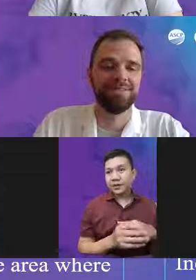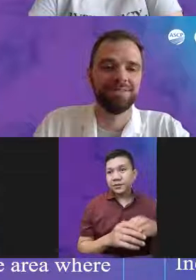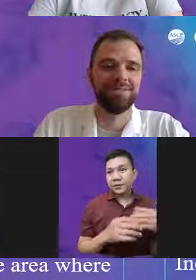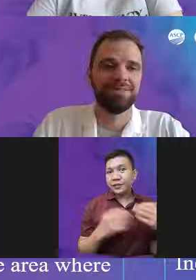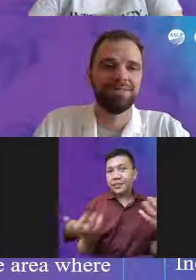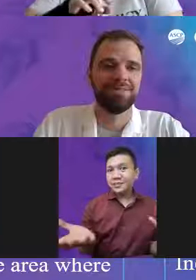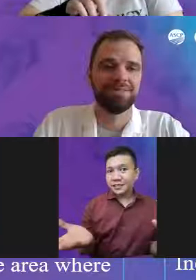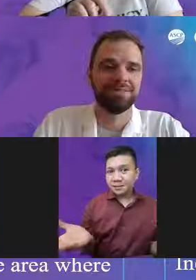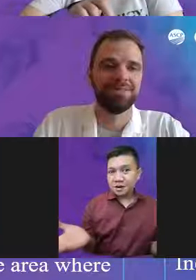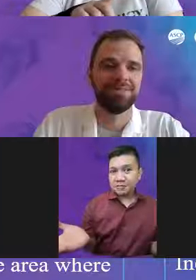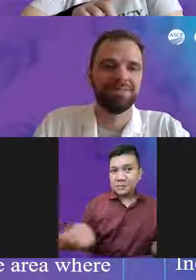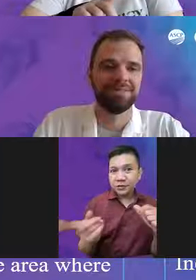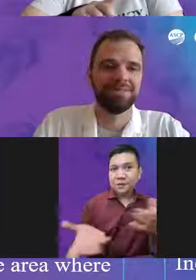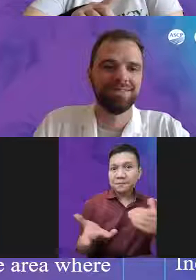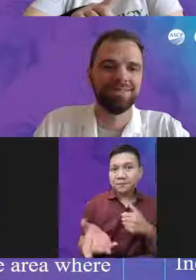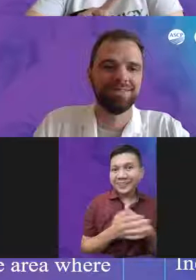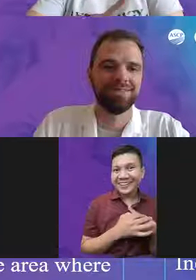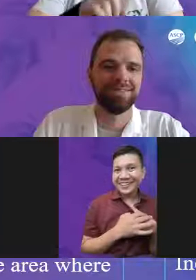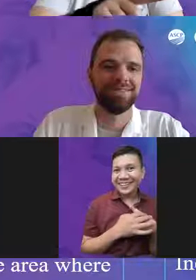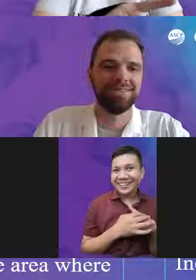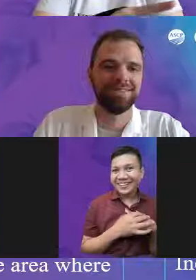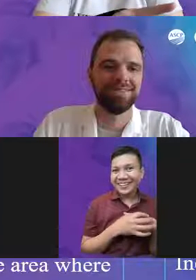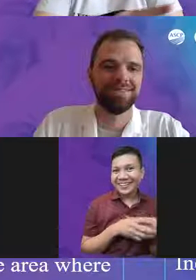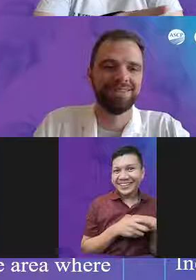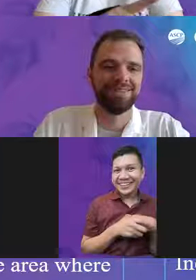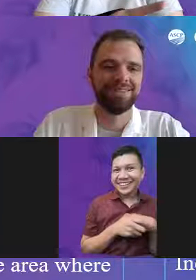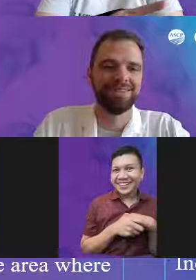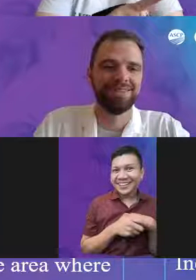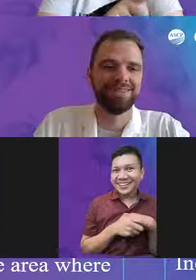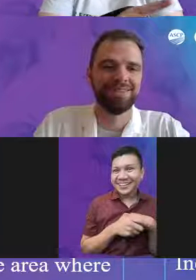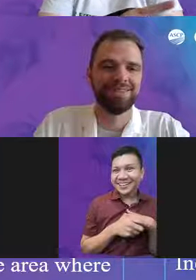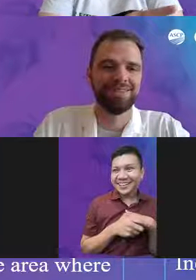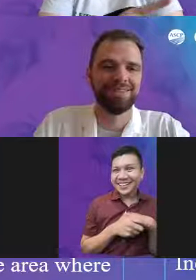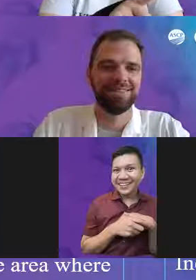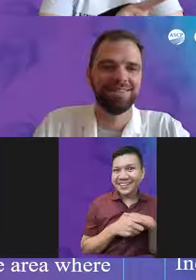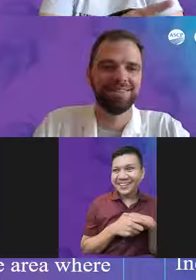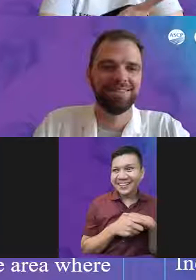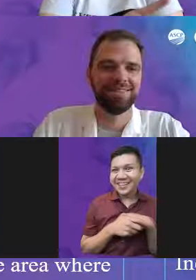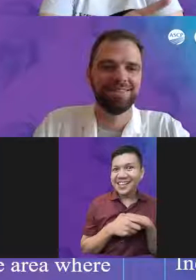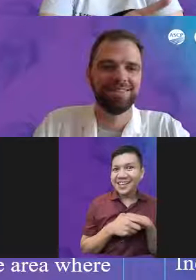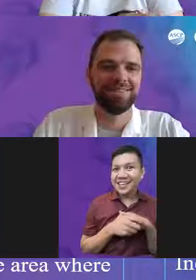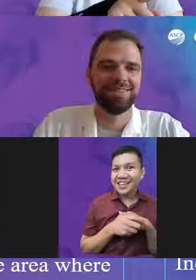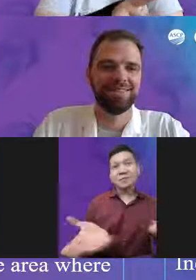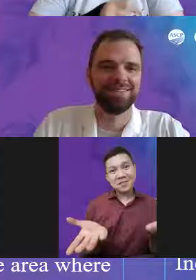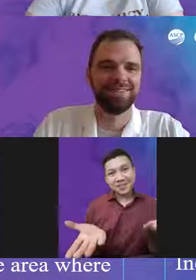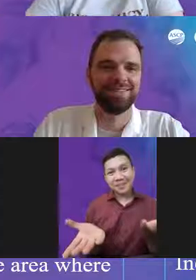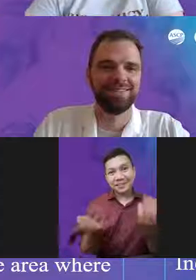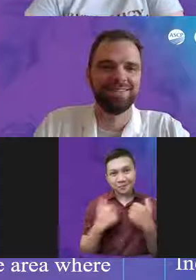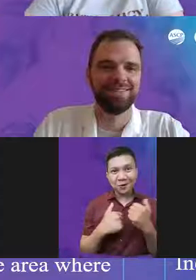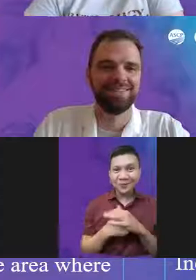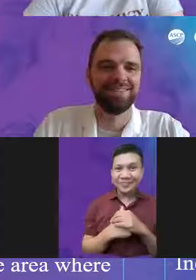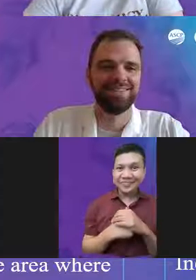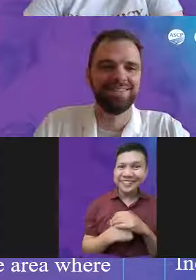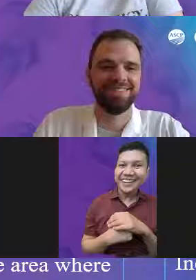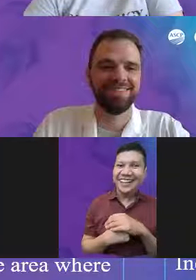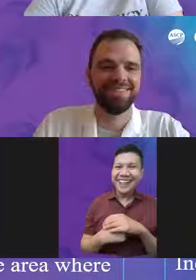that. So in the indices wait. So for blood banking, that would mean reactivity in your immediate spin phase. Okay, go ahead.